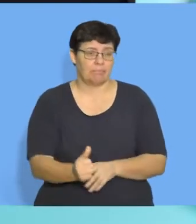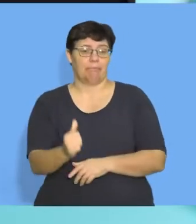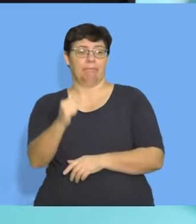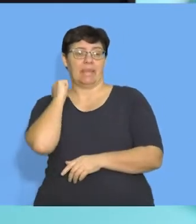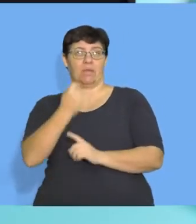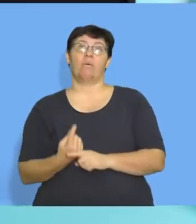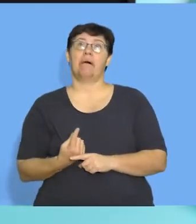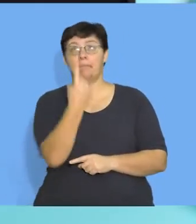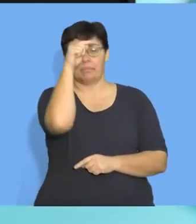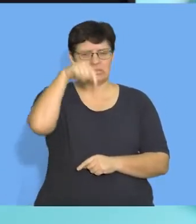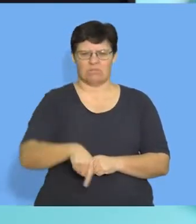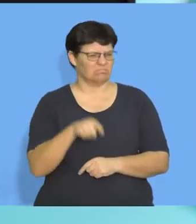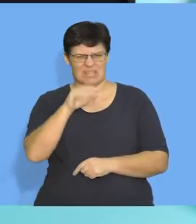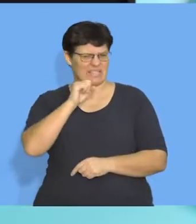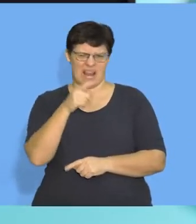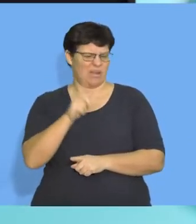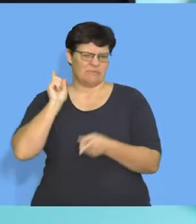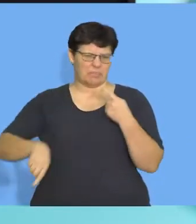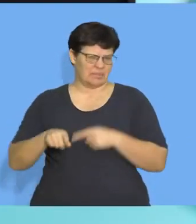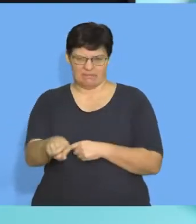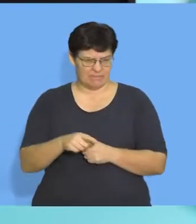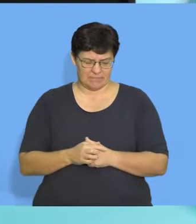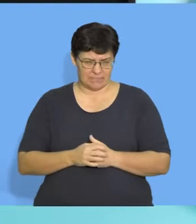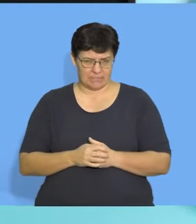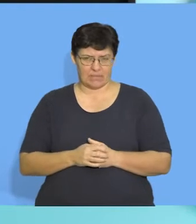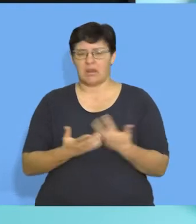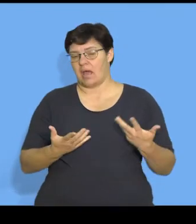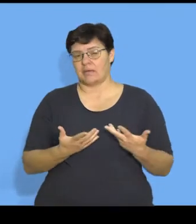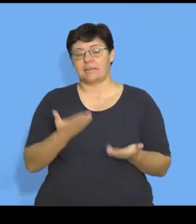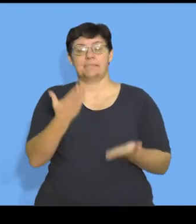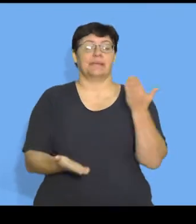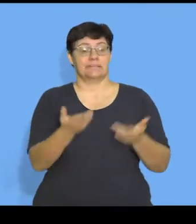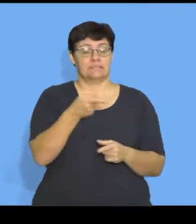or down. So something like mass.